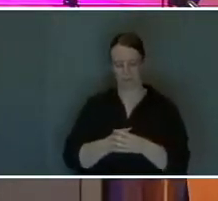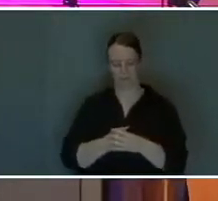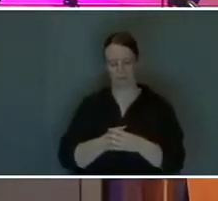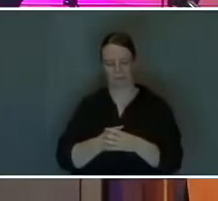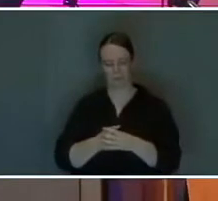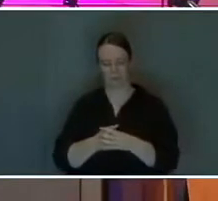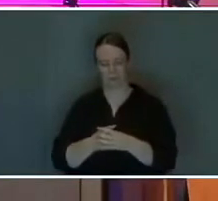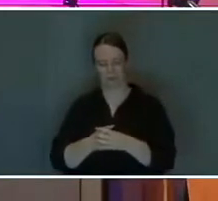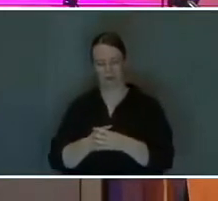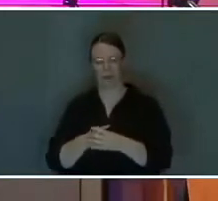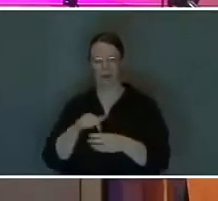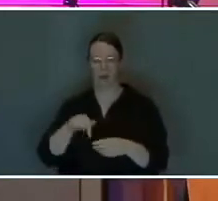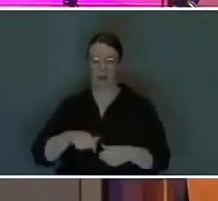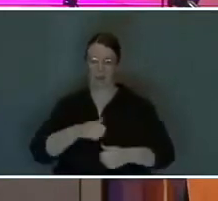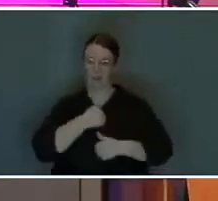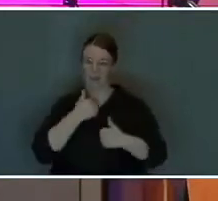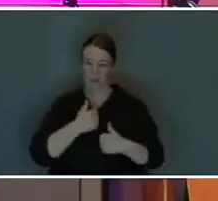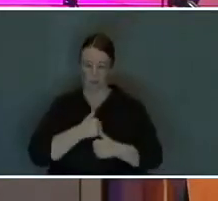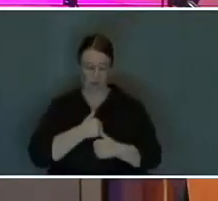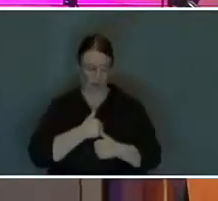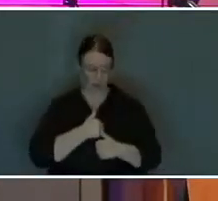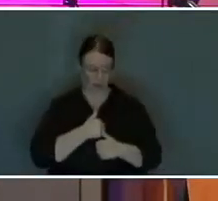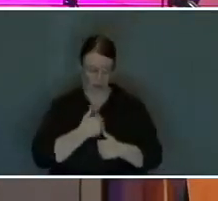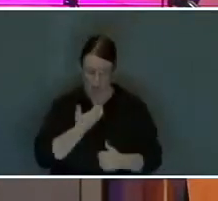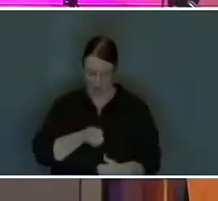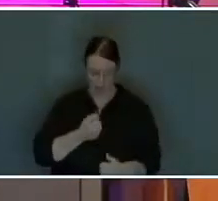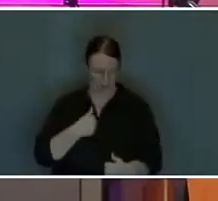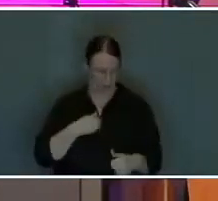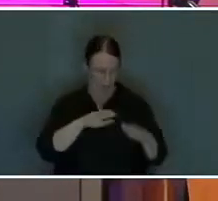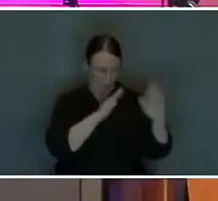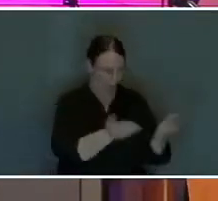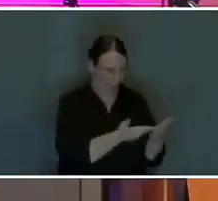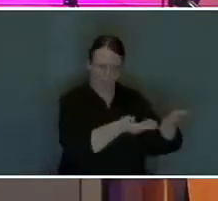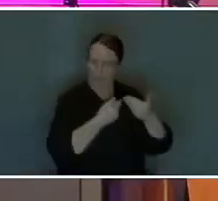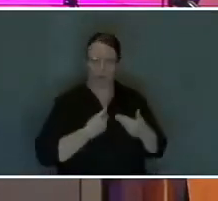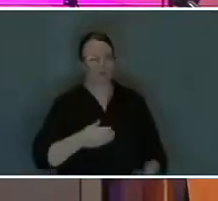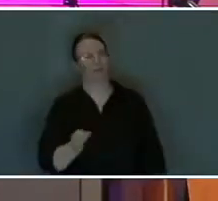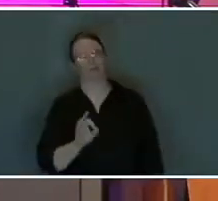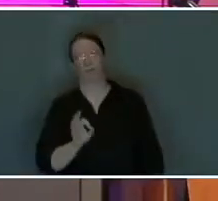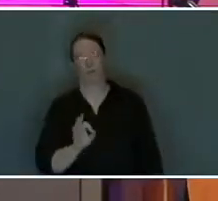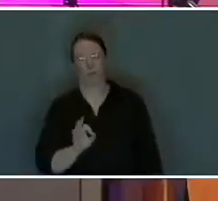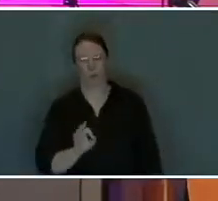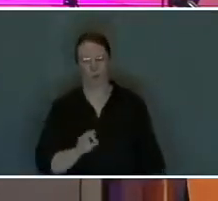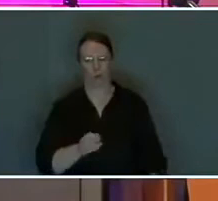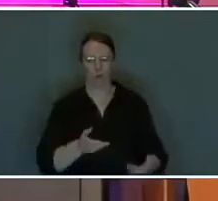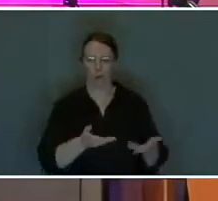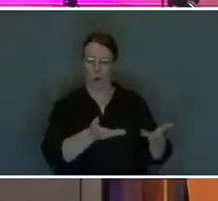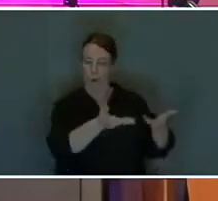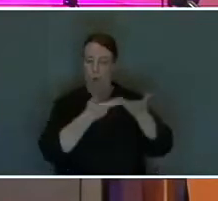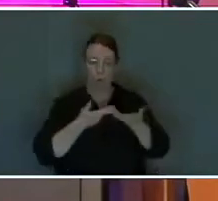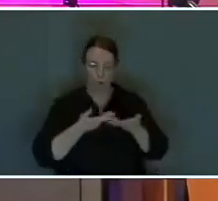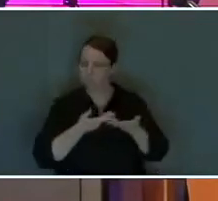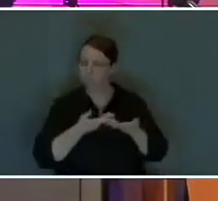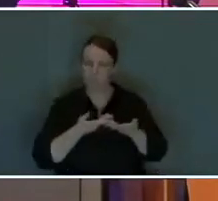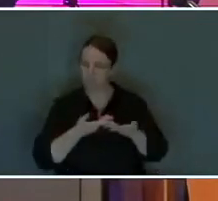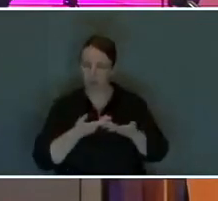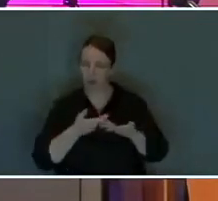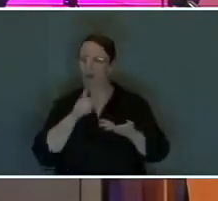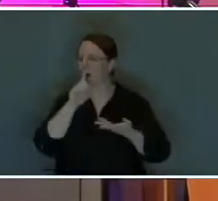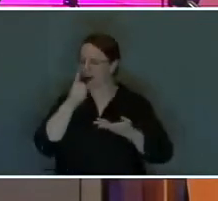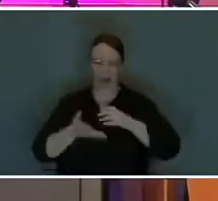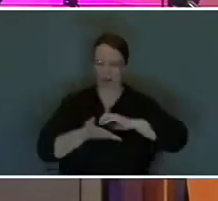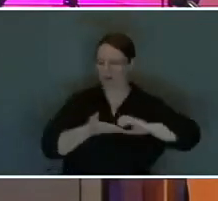This joy that I have, the world didn't give it to me. The world didn't give it, and the world cannot take it